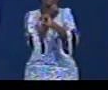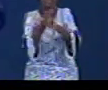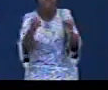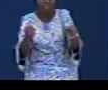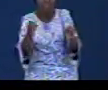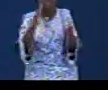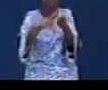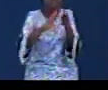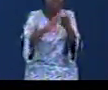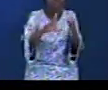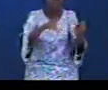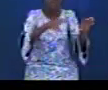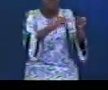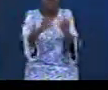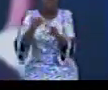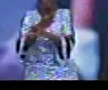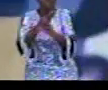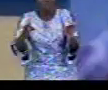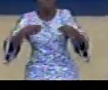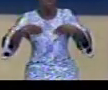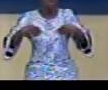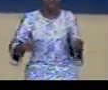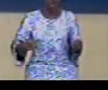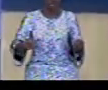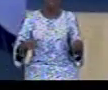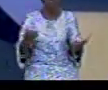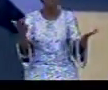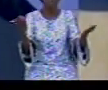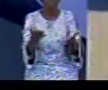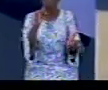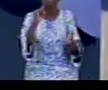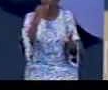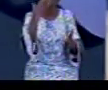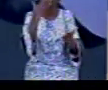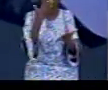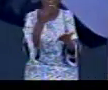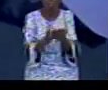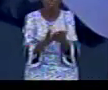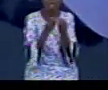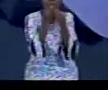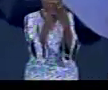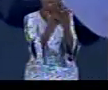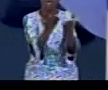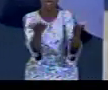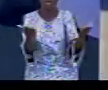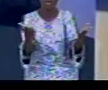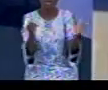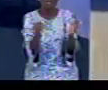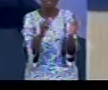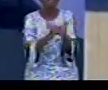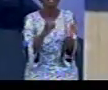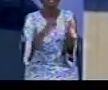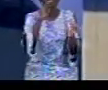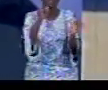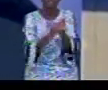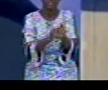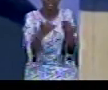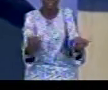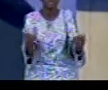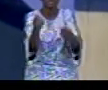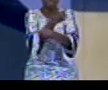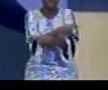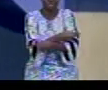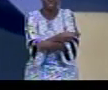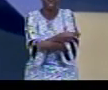be healed. What's the good news? The good news is this day is this word